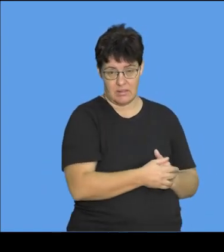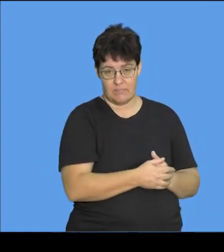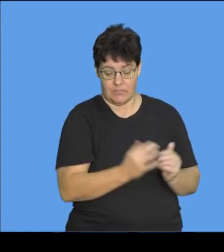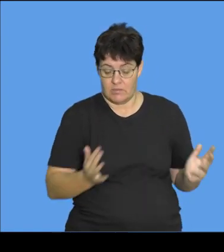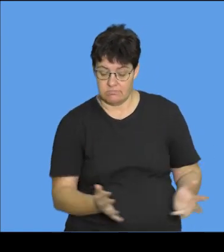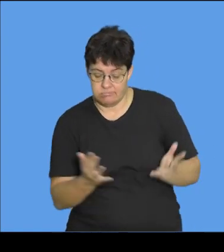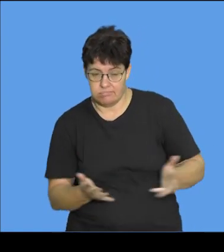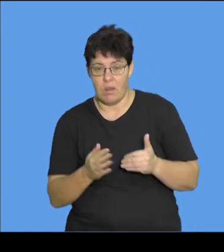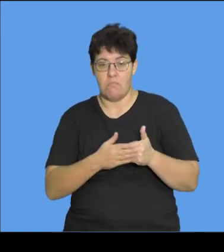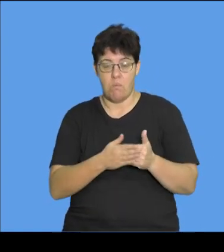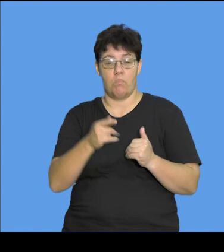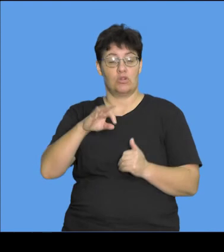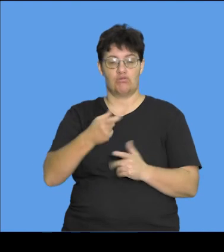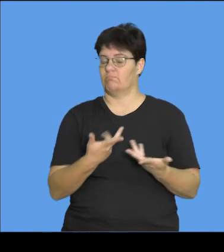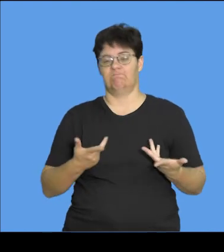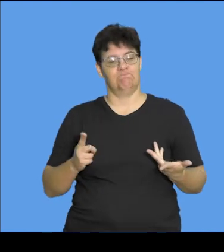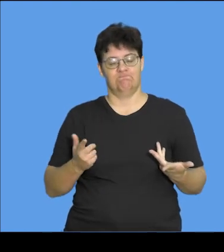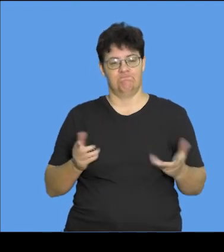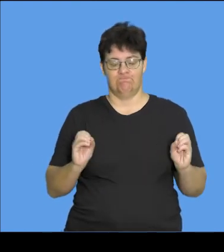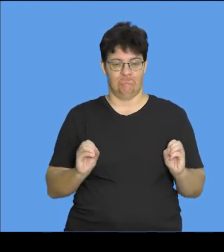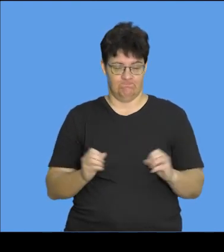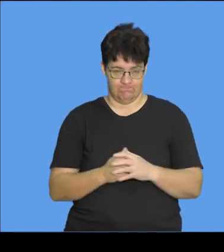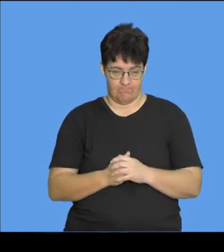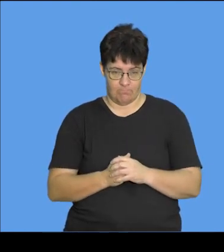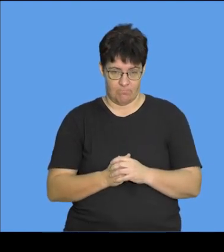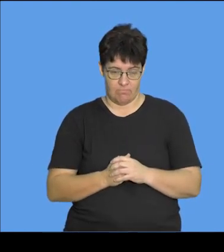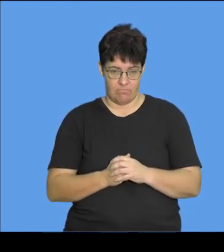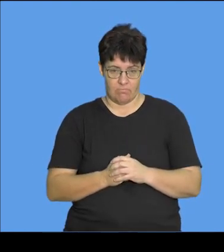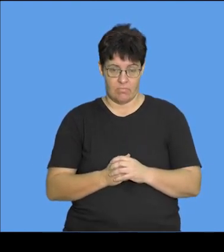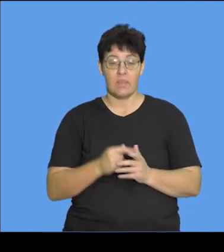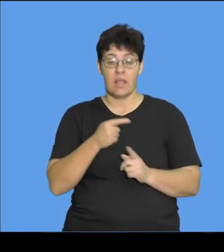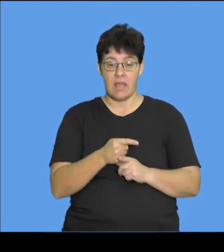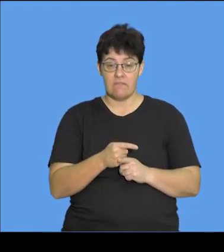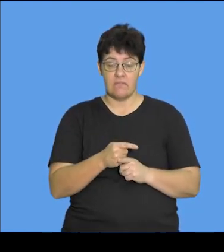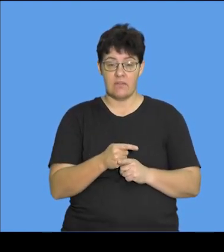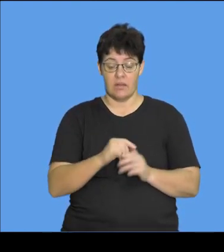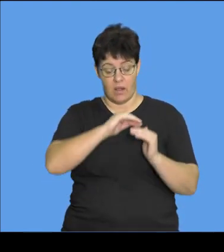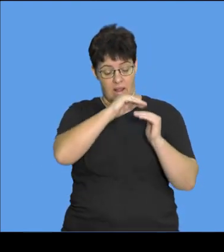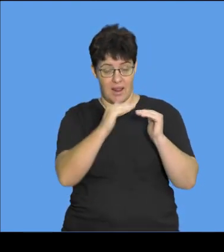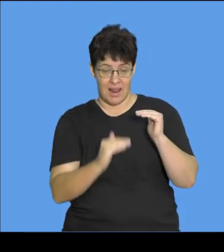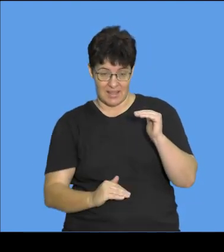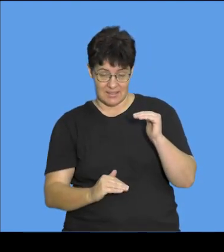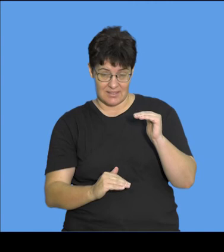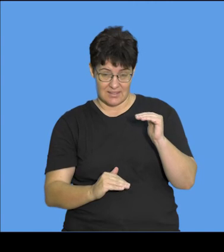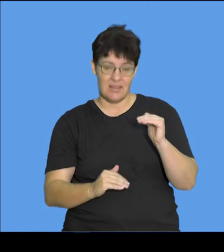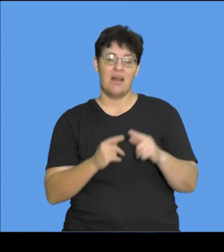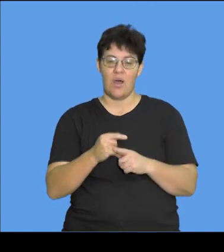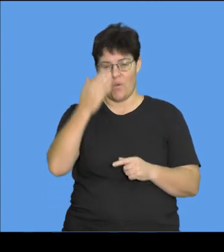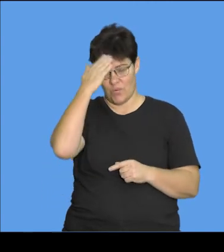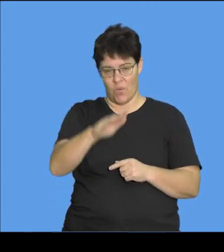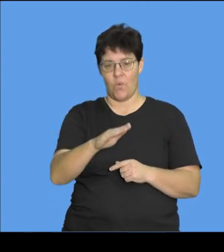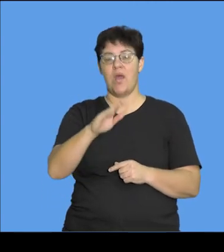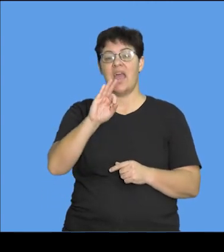production of progesterone. We notice that when the progesterone levels decrease, we also know that FSH levels